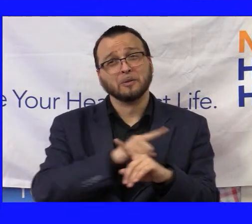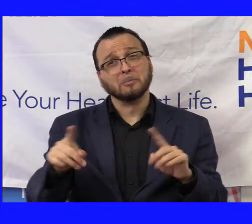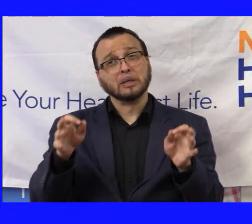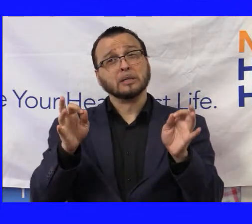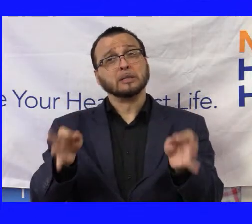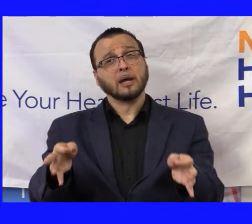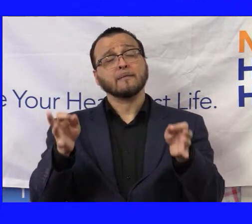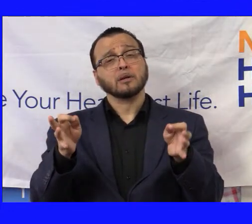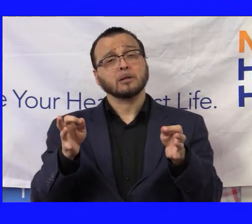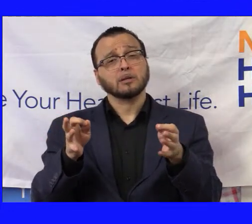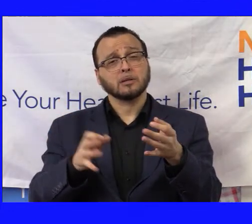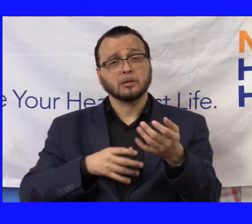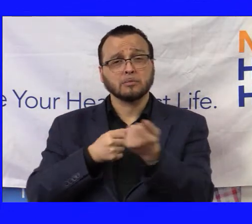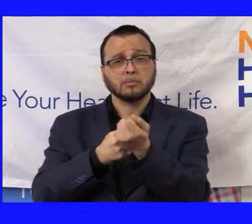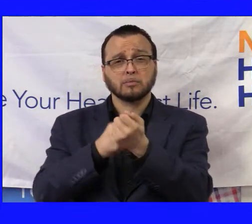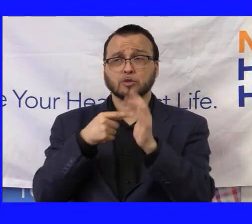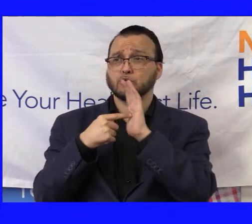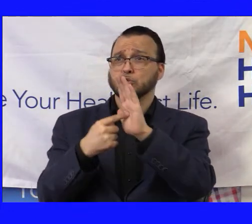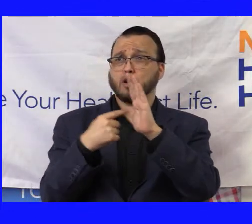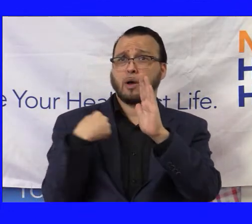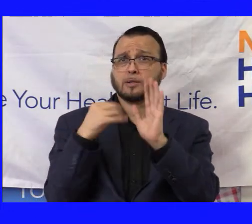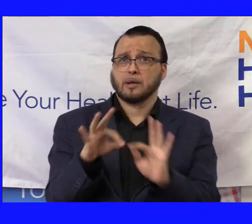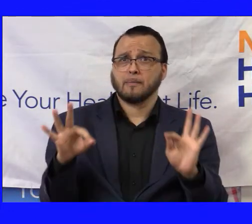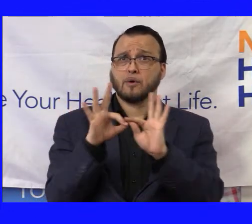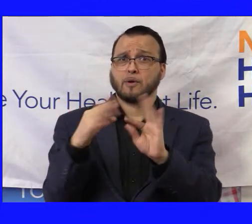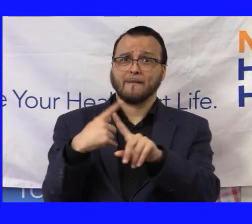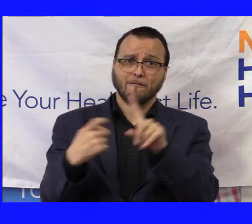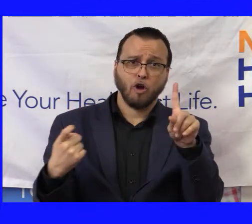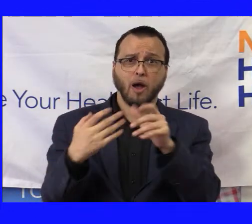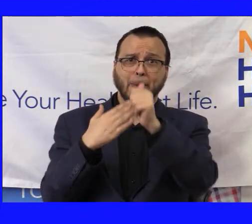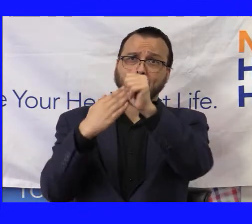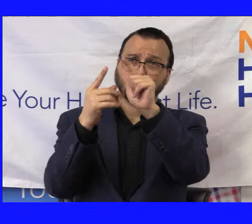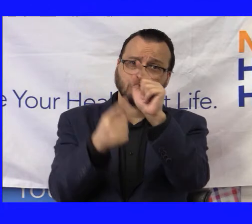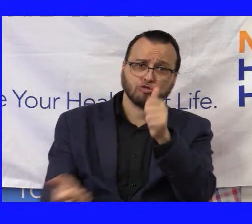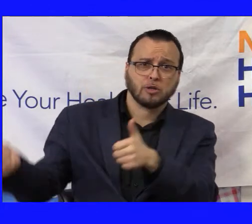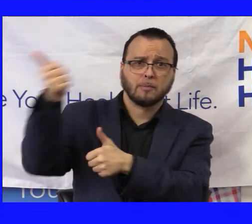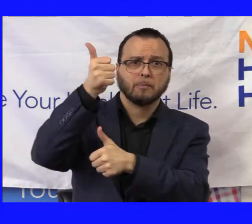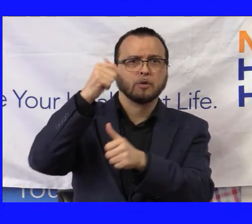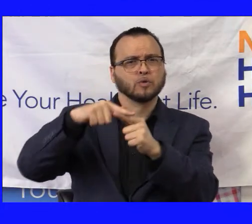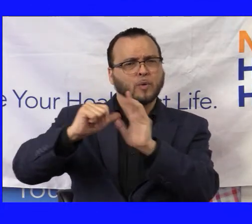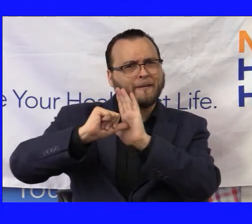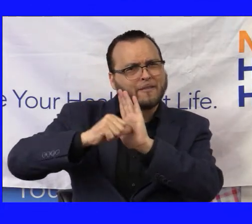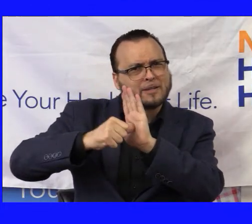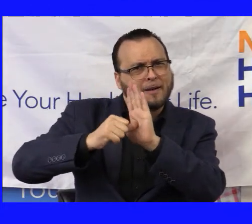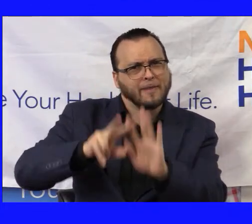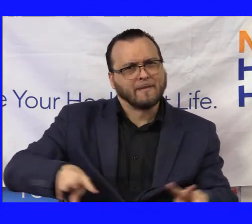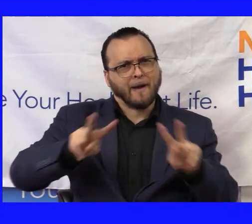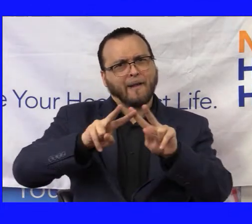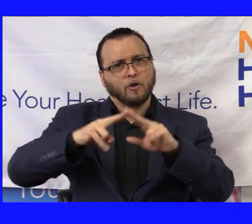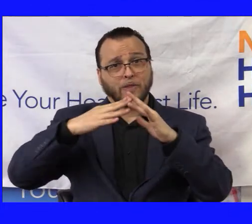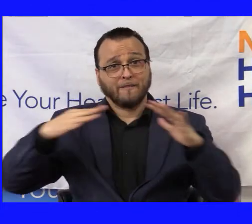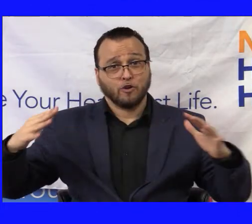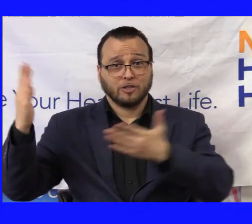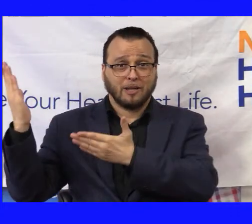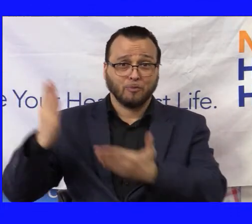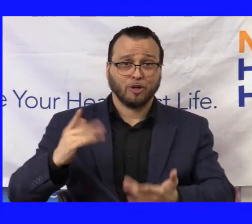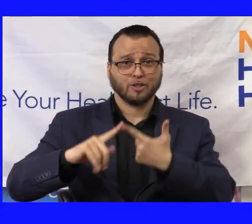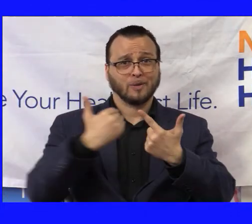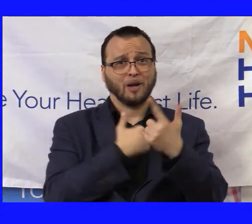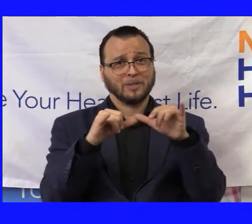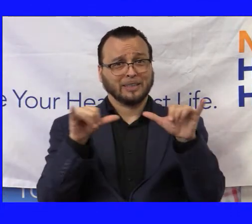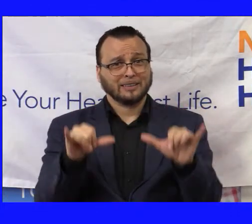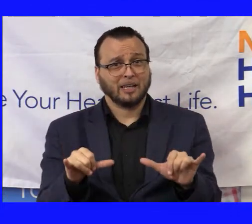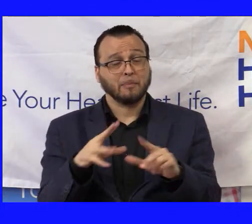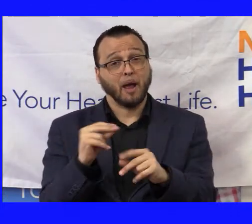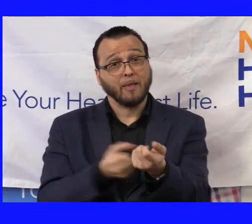concerted effort by the leadership in emphasizing the value that diversity brings to our system and the